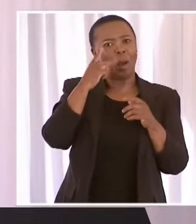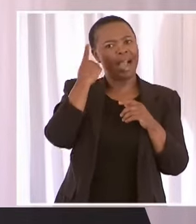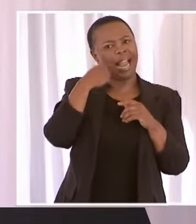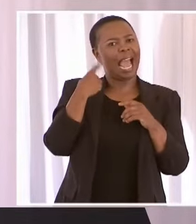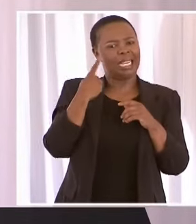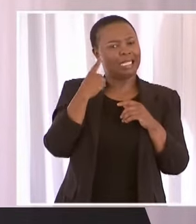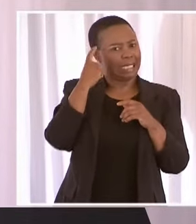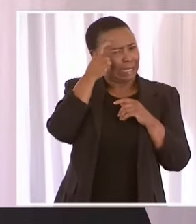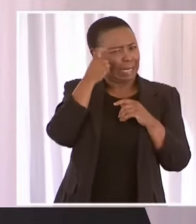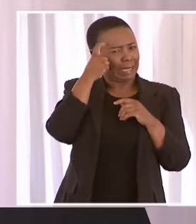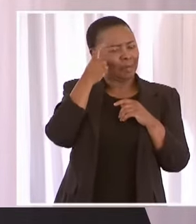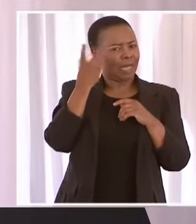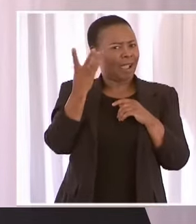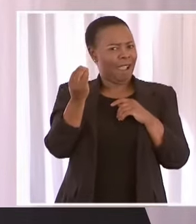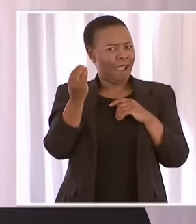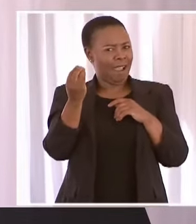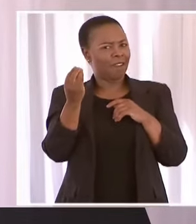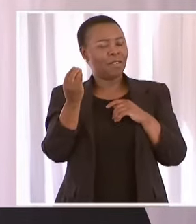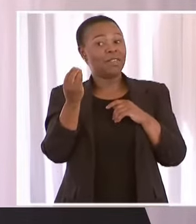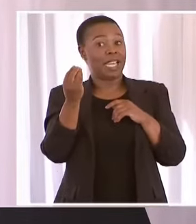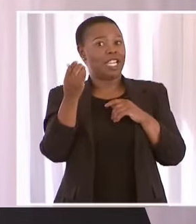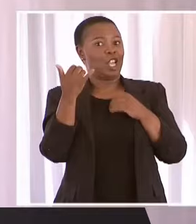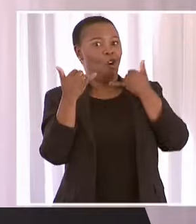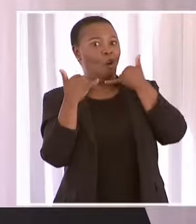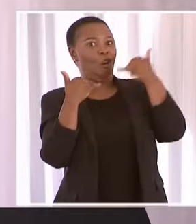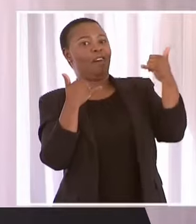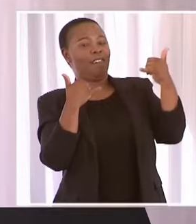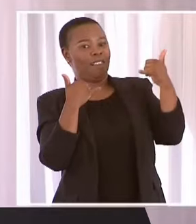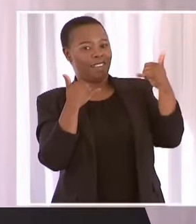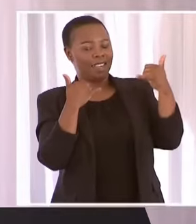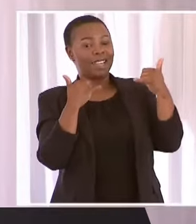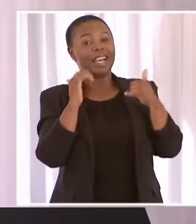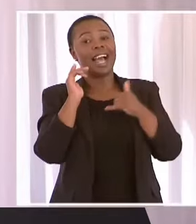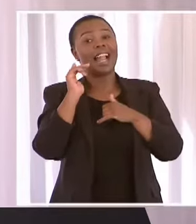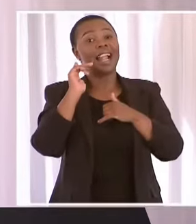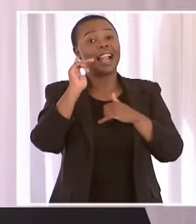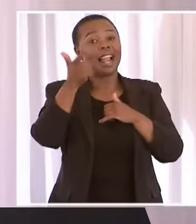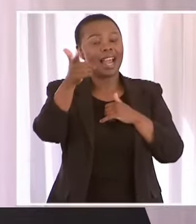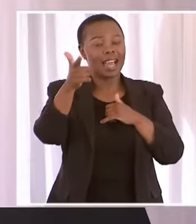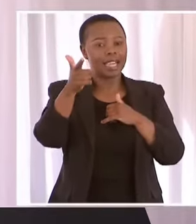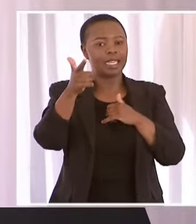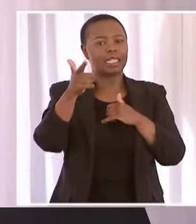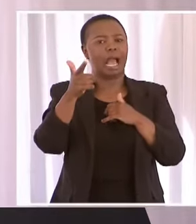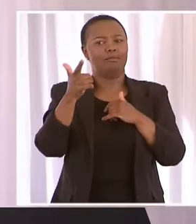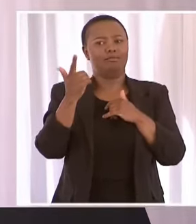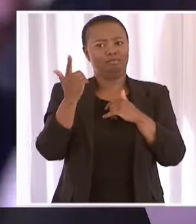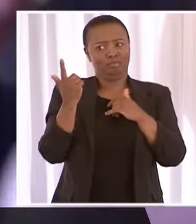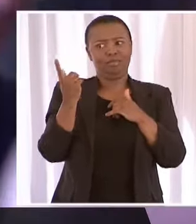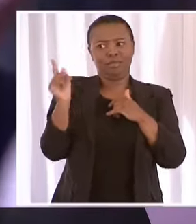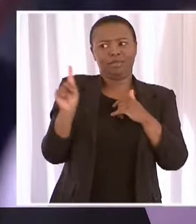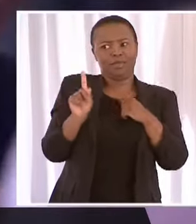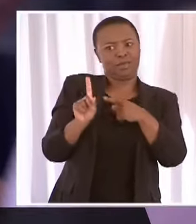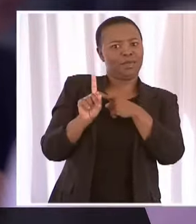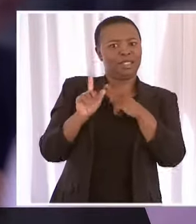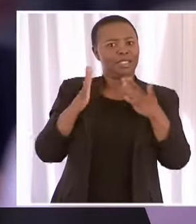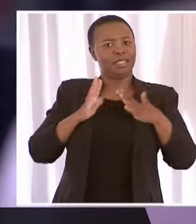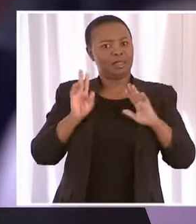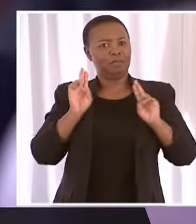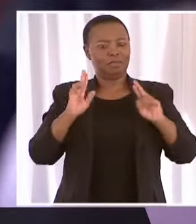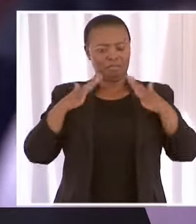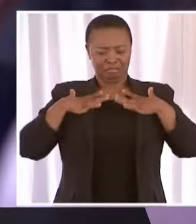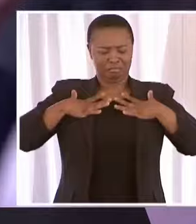very suspicious. He makes a call. A little bit later, a very impressively uniformed ecuary turns up, full